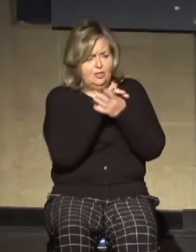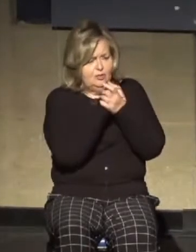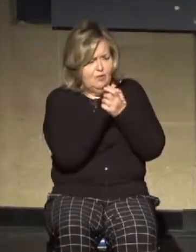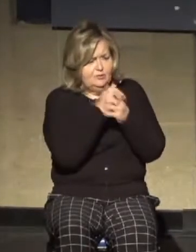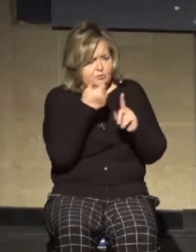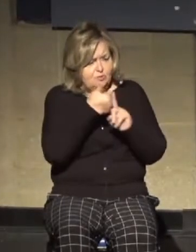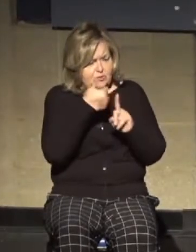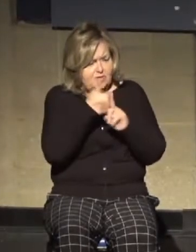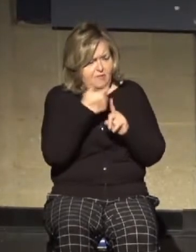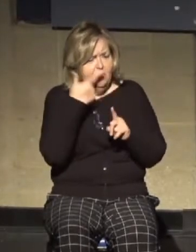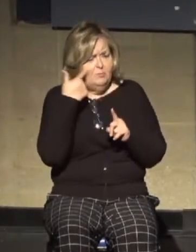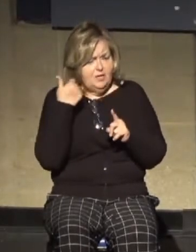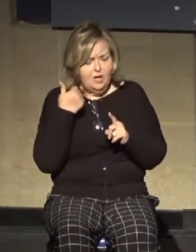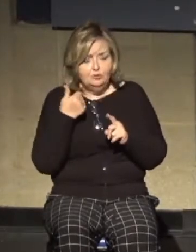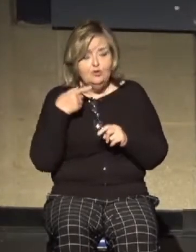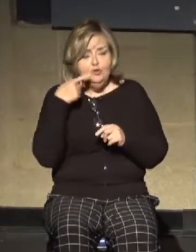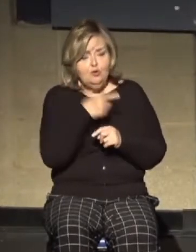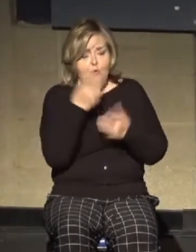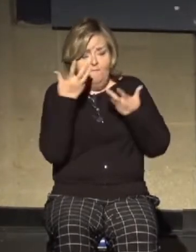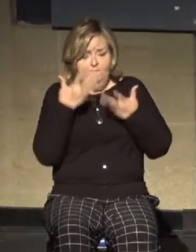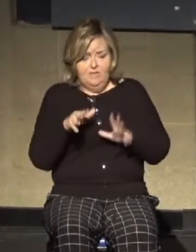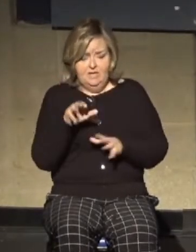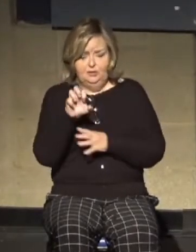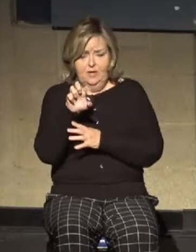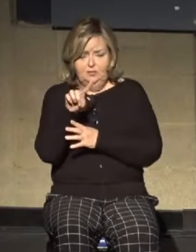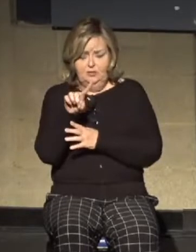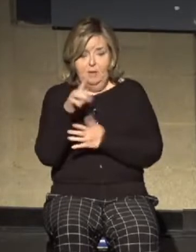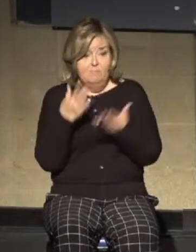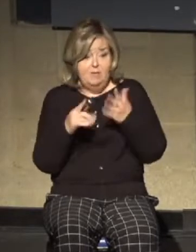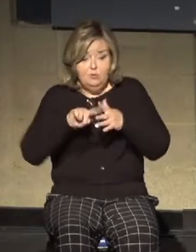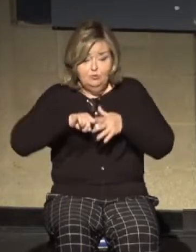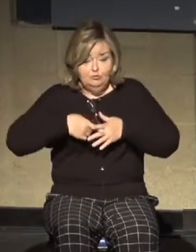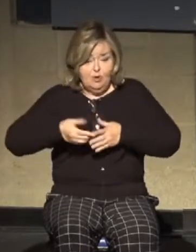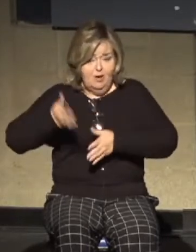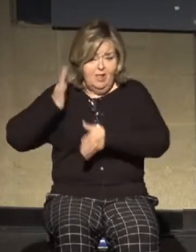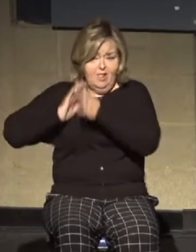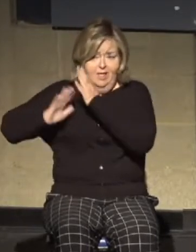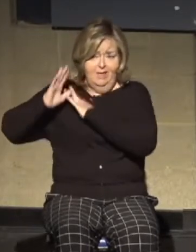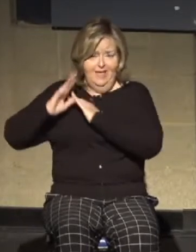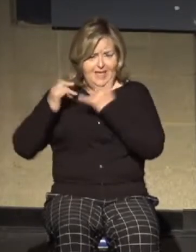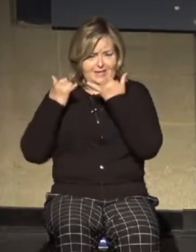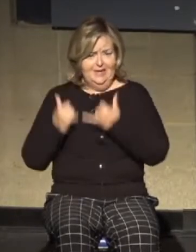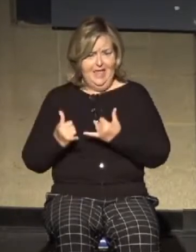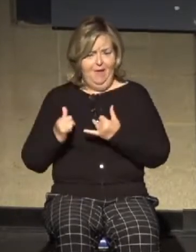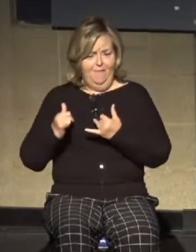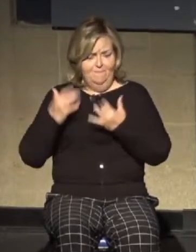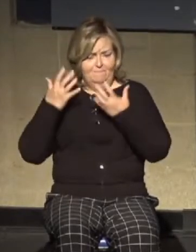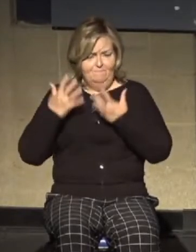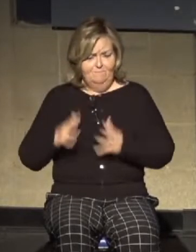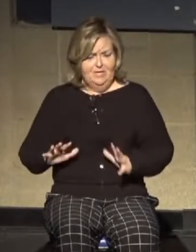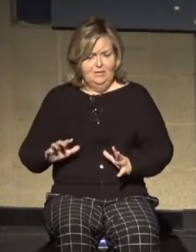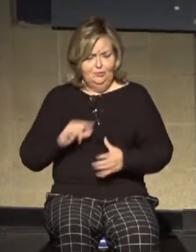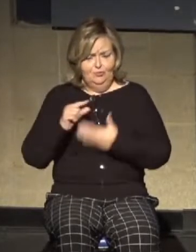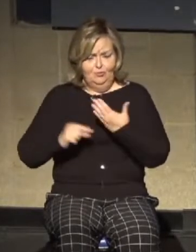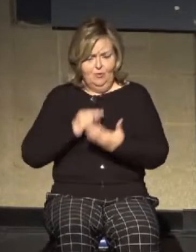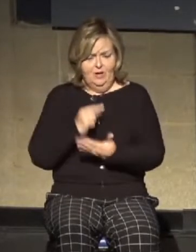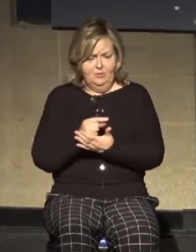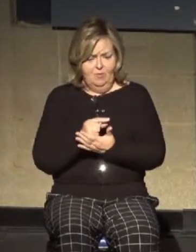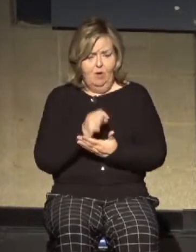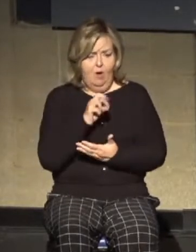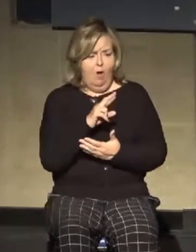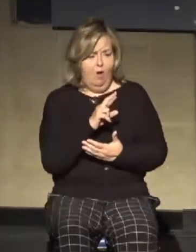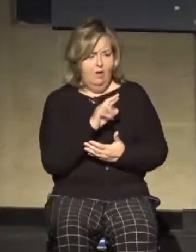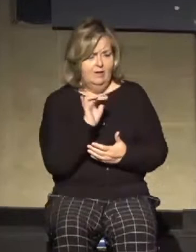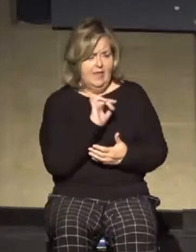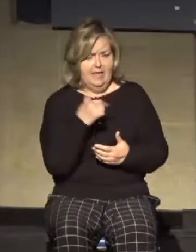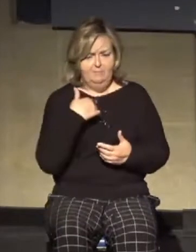Congratulate yourself because you are completing an education that maybe you started years ago. Or if you're like me, maybe you